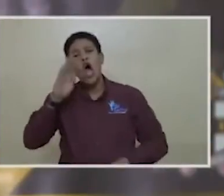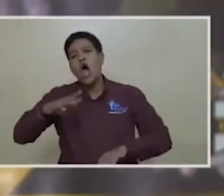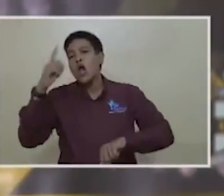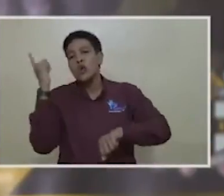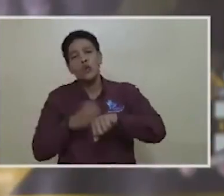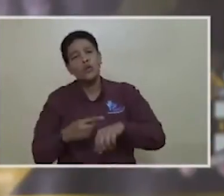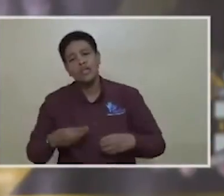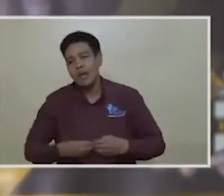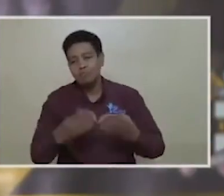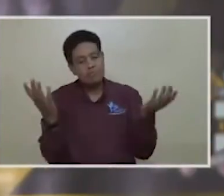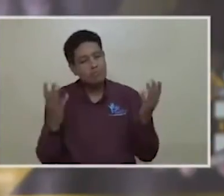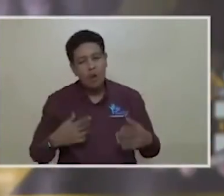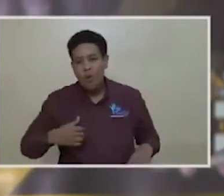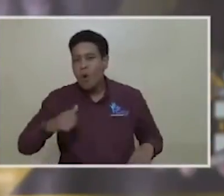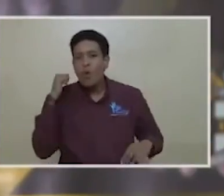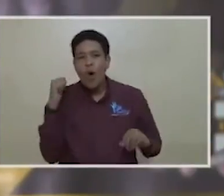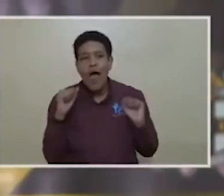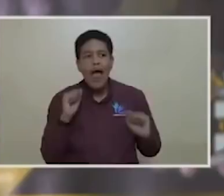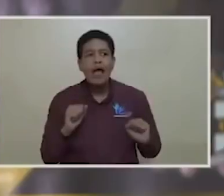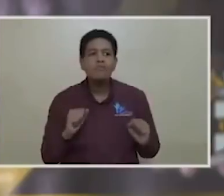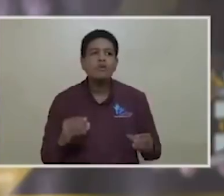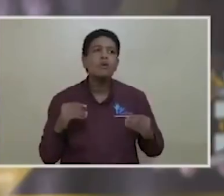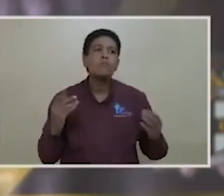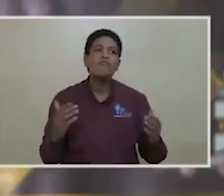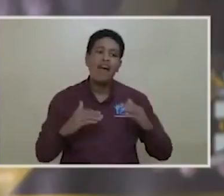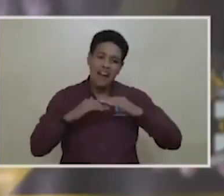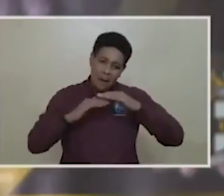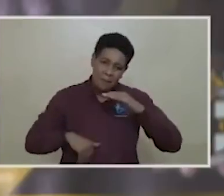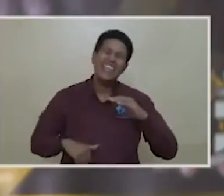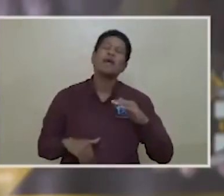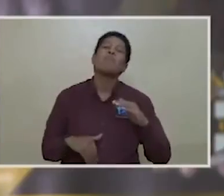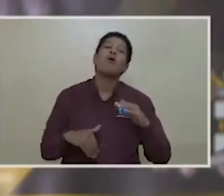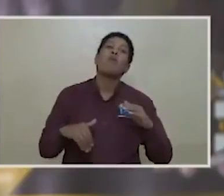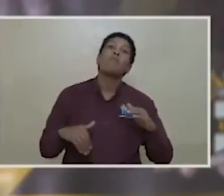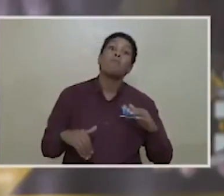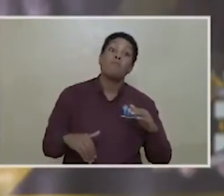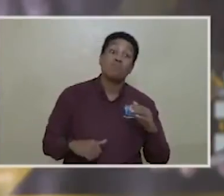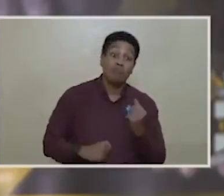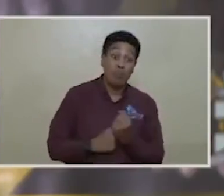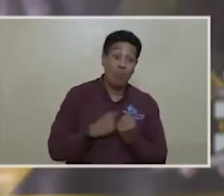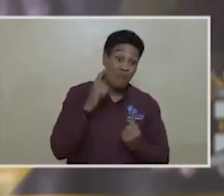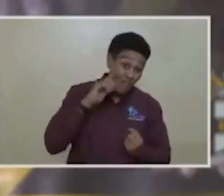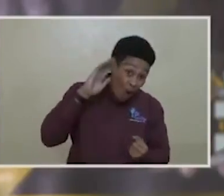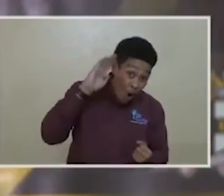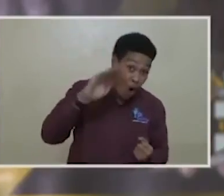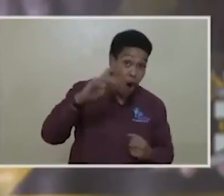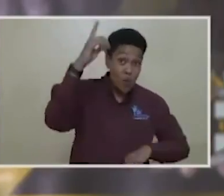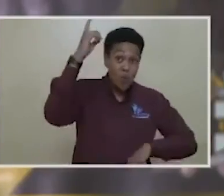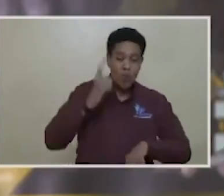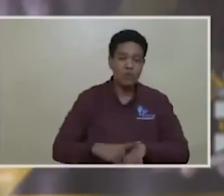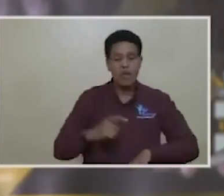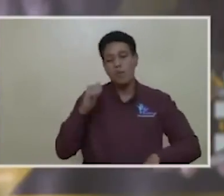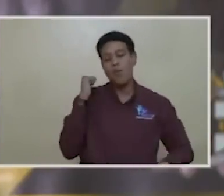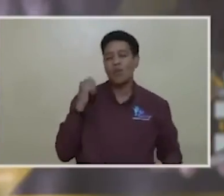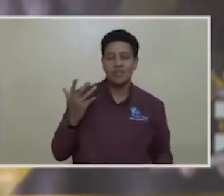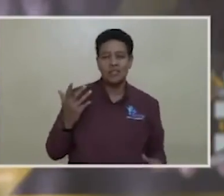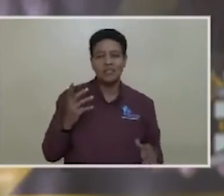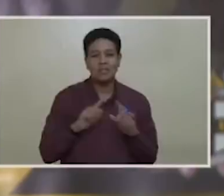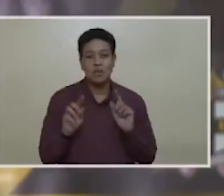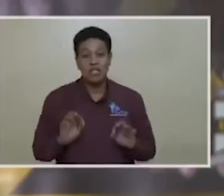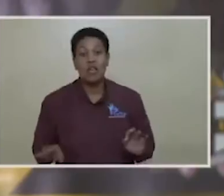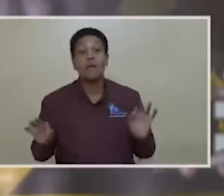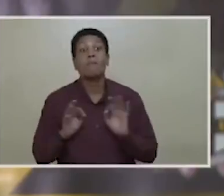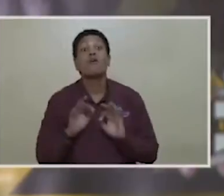that minimum floor for everyone all at once. But it is important that